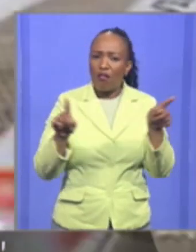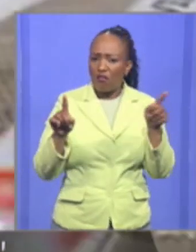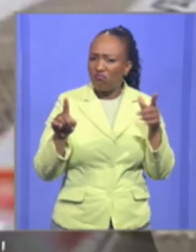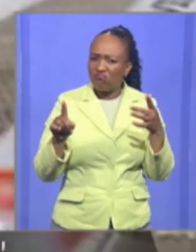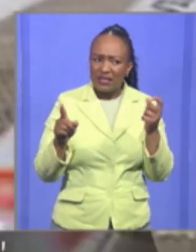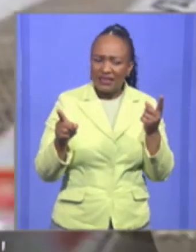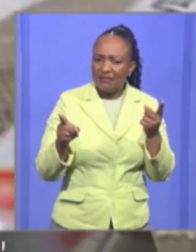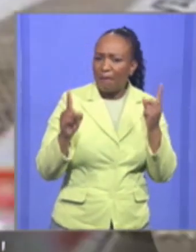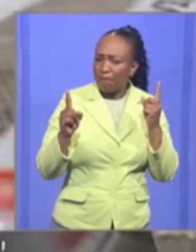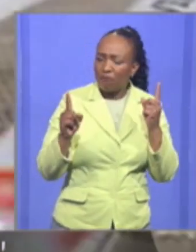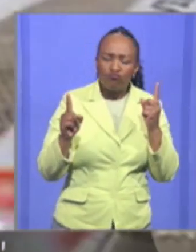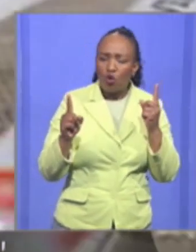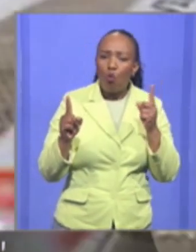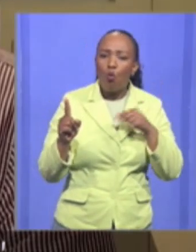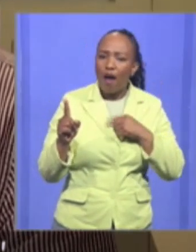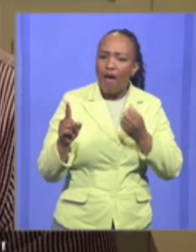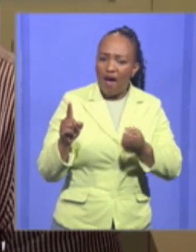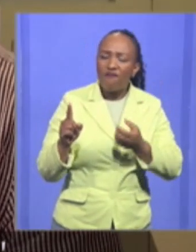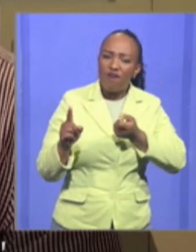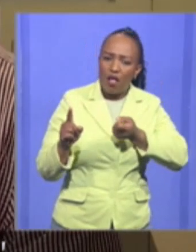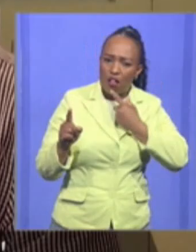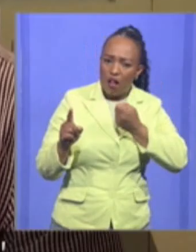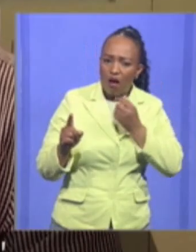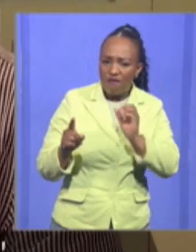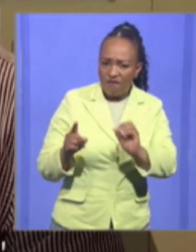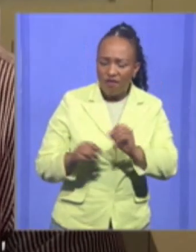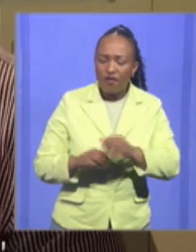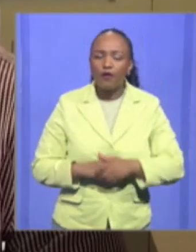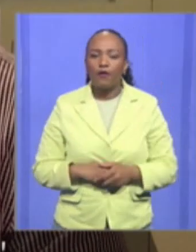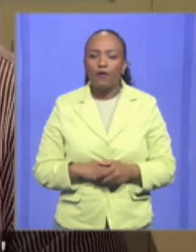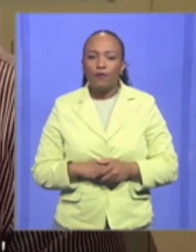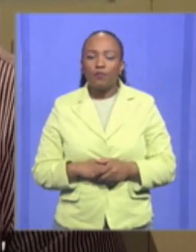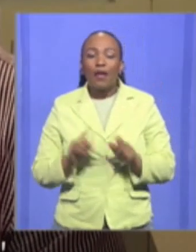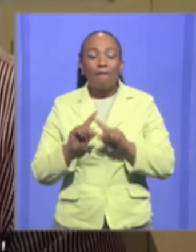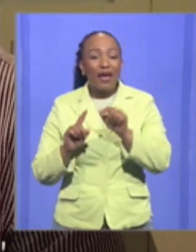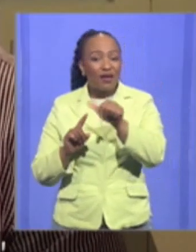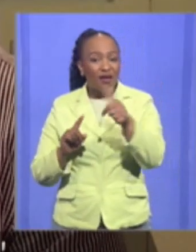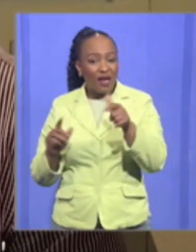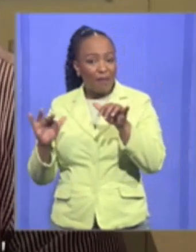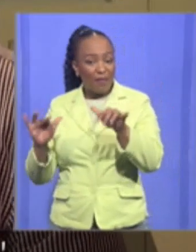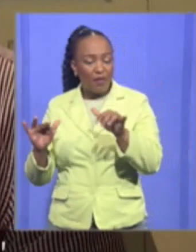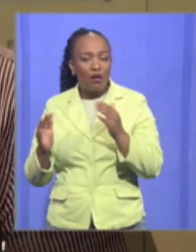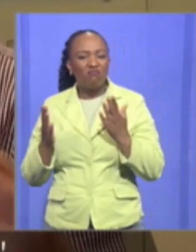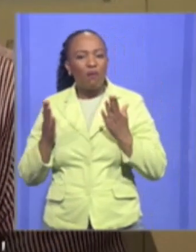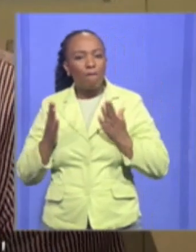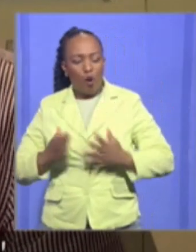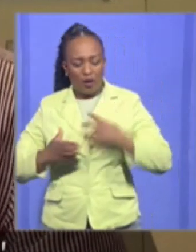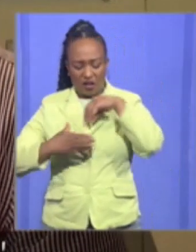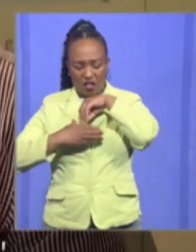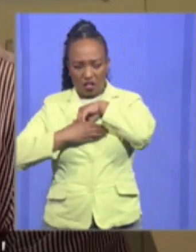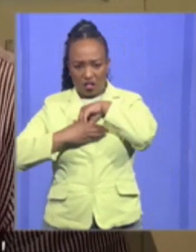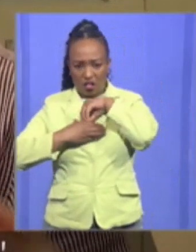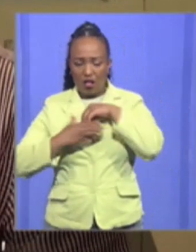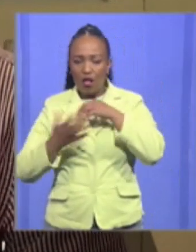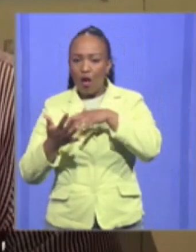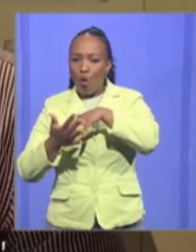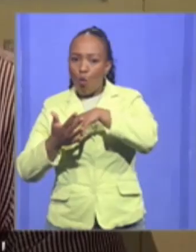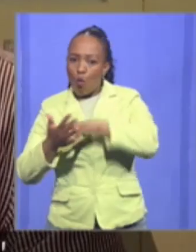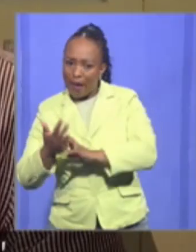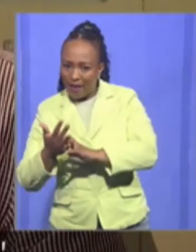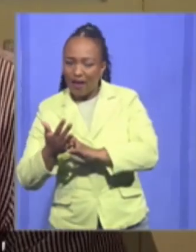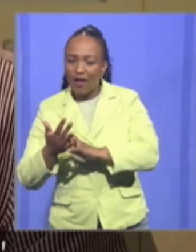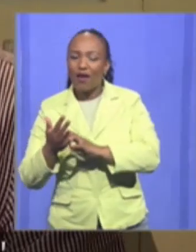ya mpox. Unfortunately, when people have very weakened immune systems, and in our context that's